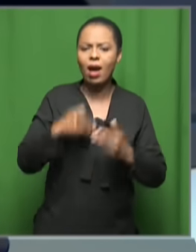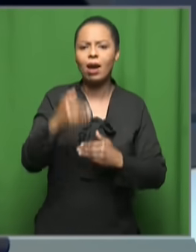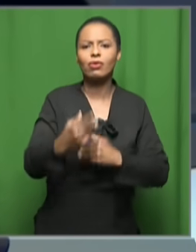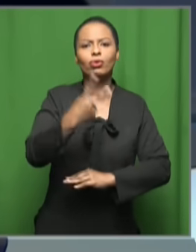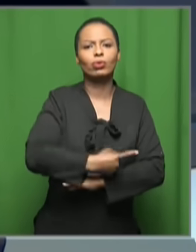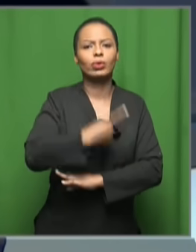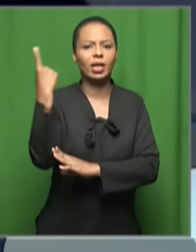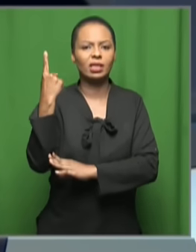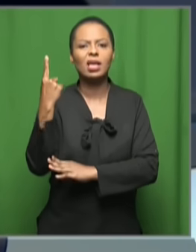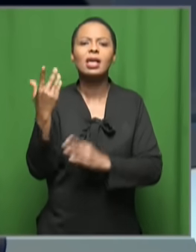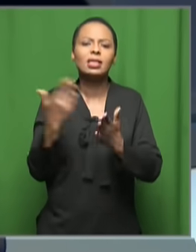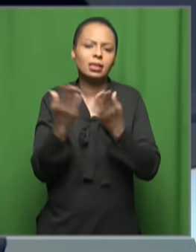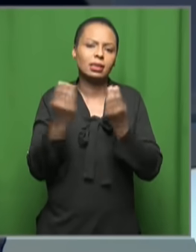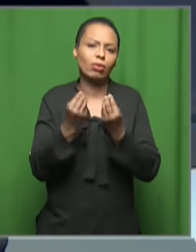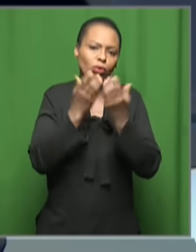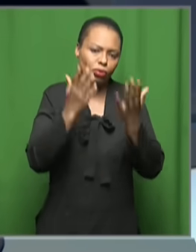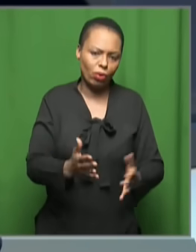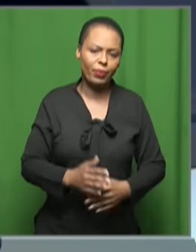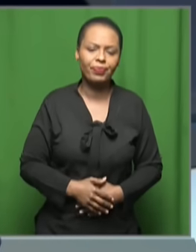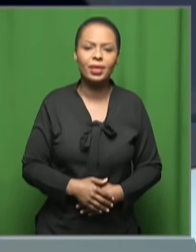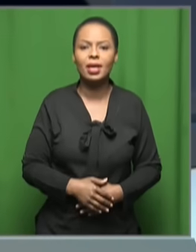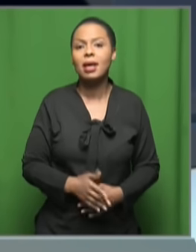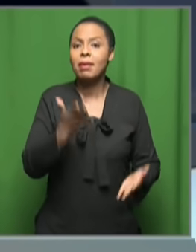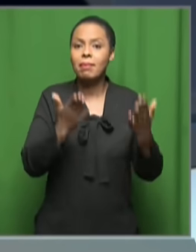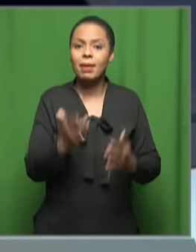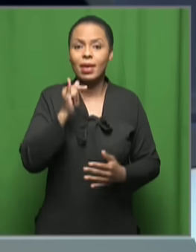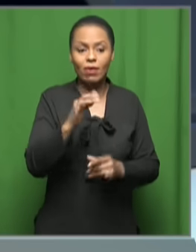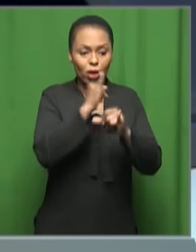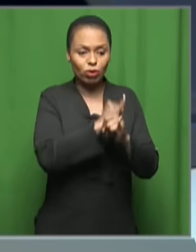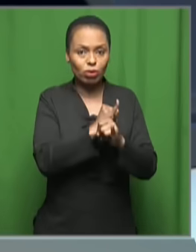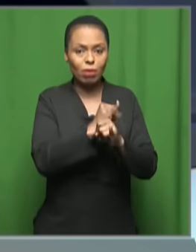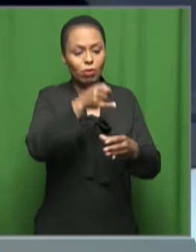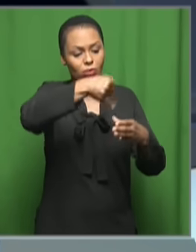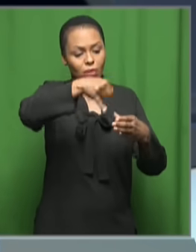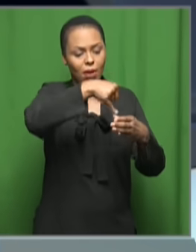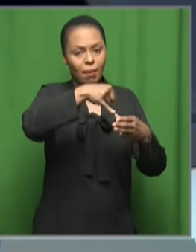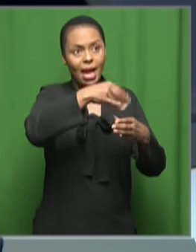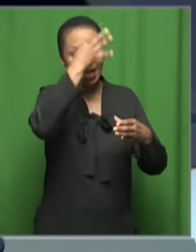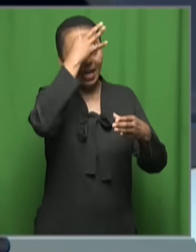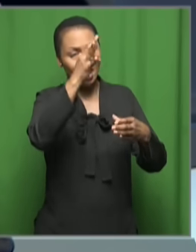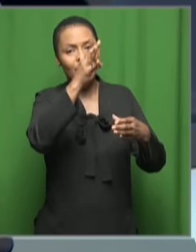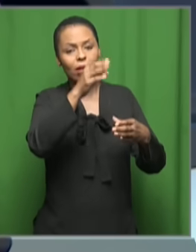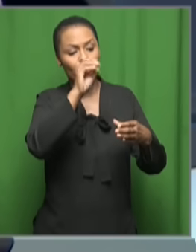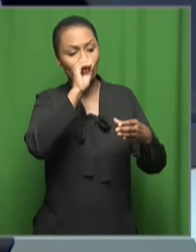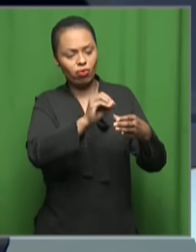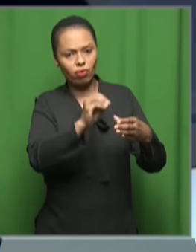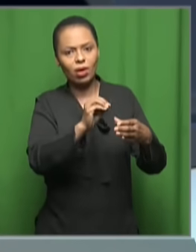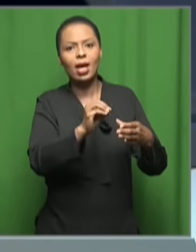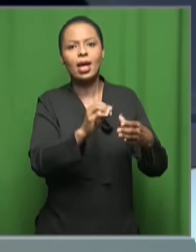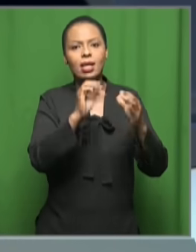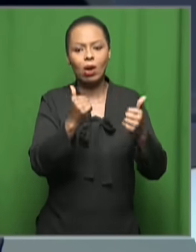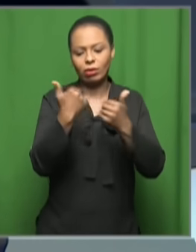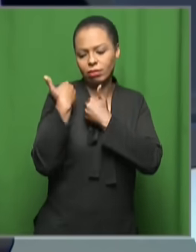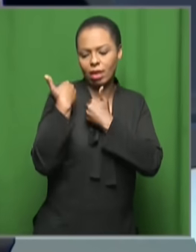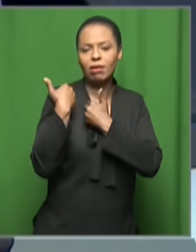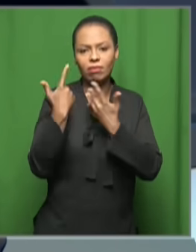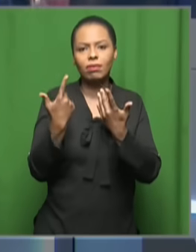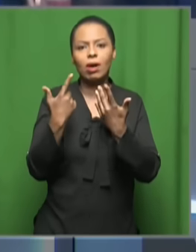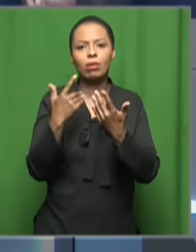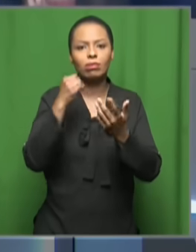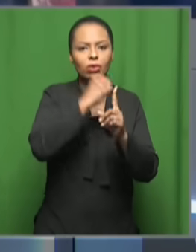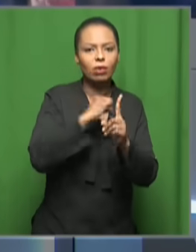unless institutions are there within the state and they've got a greater reach into our societies, then we can talk about whistleblowing, we